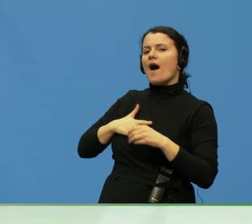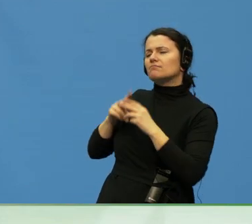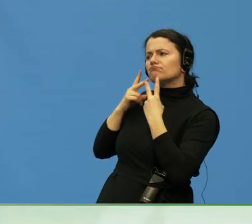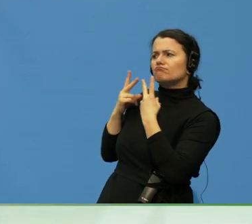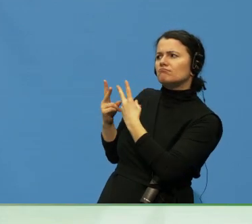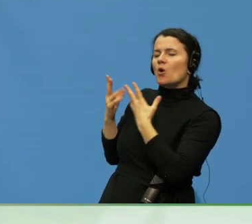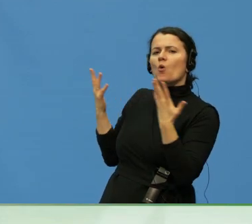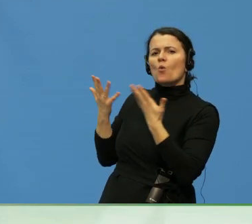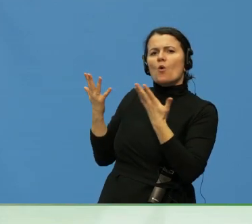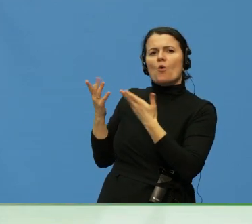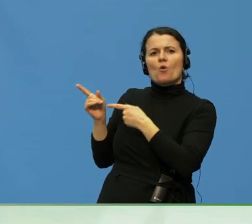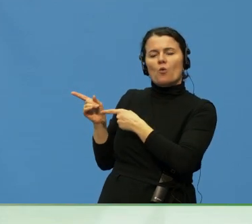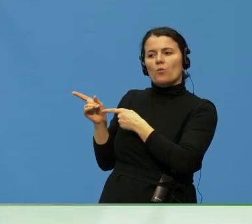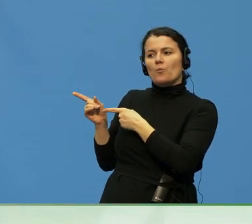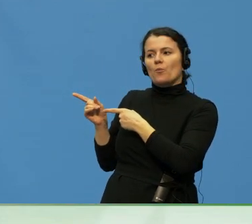work